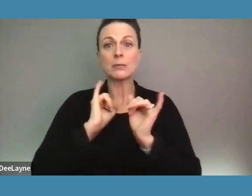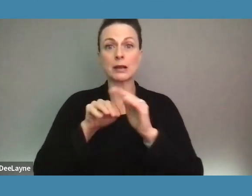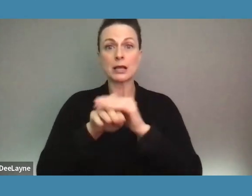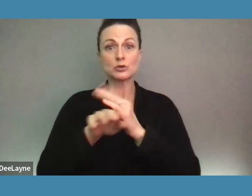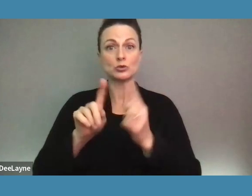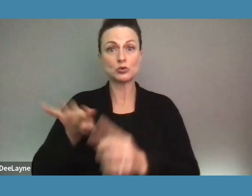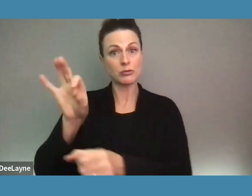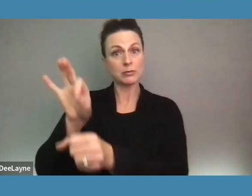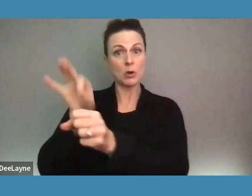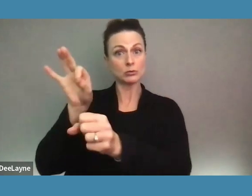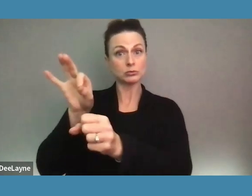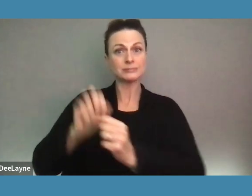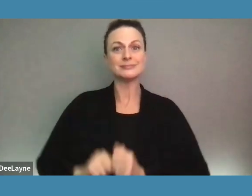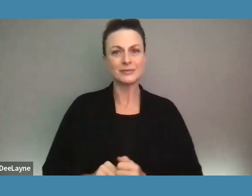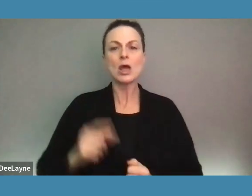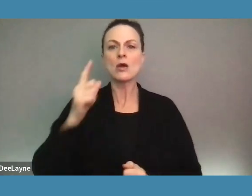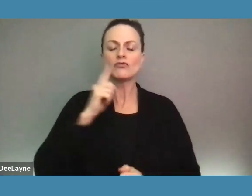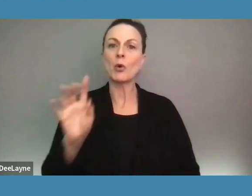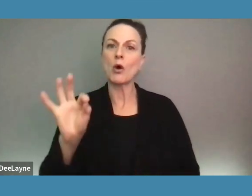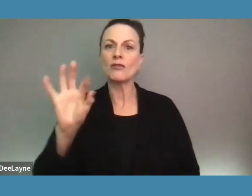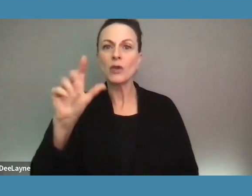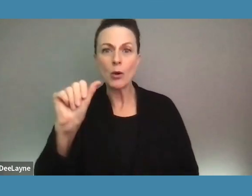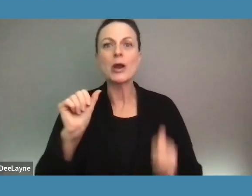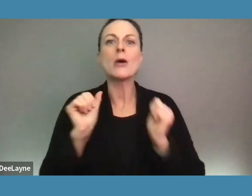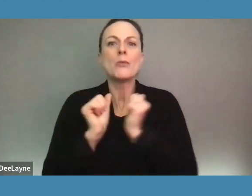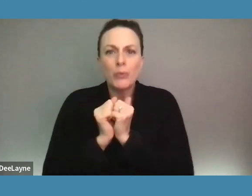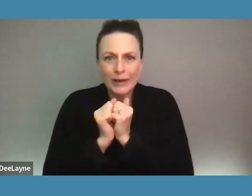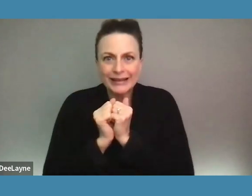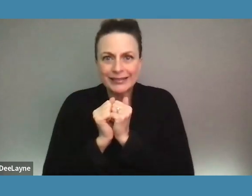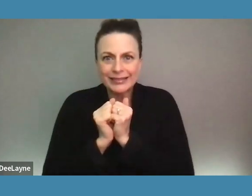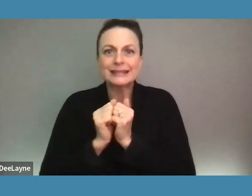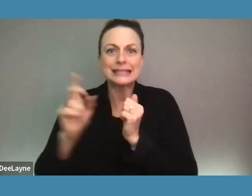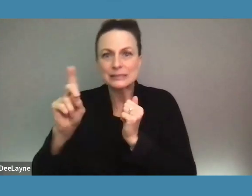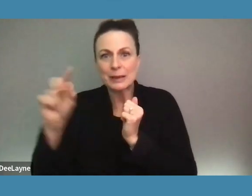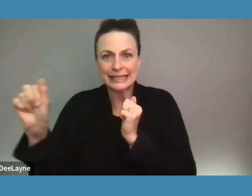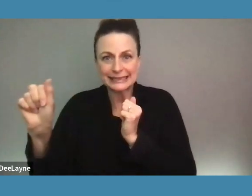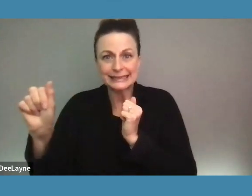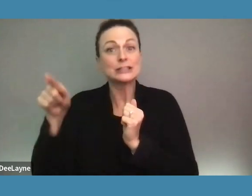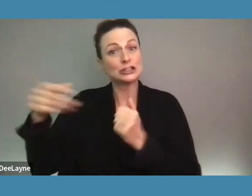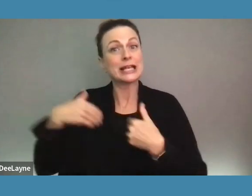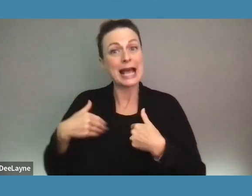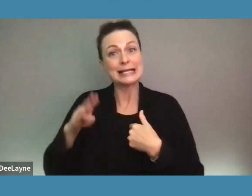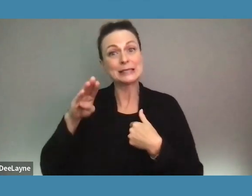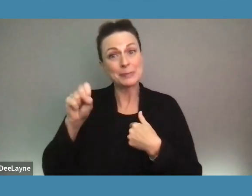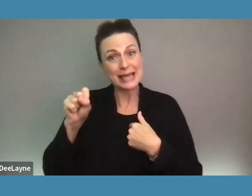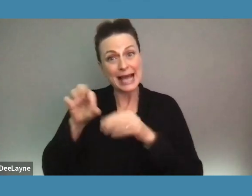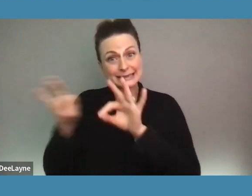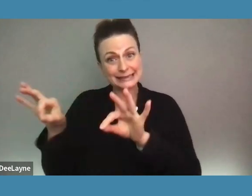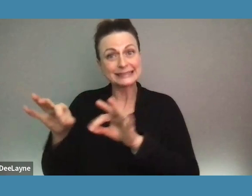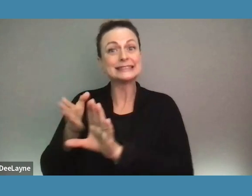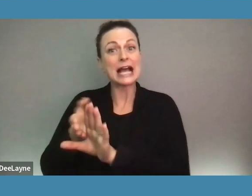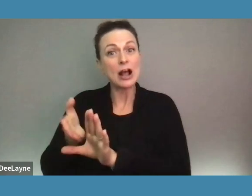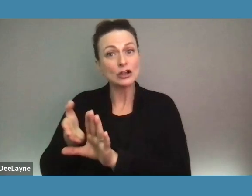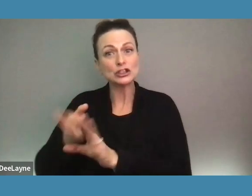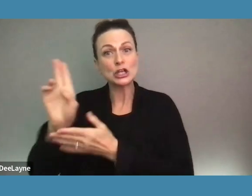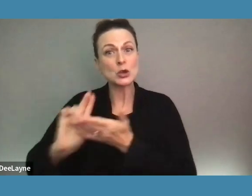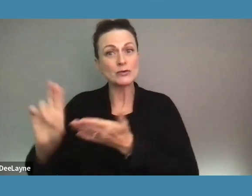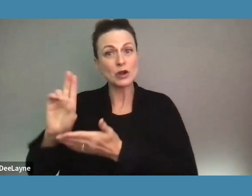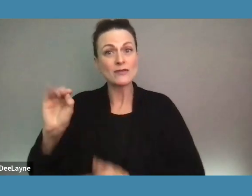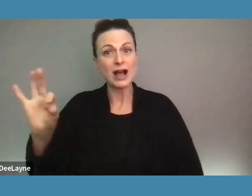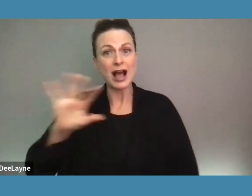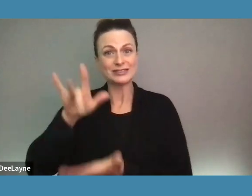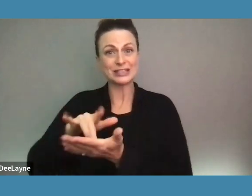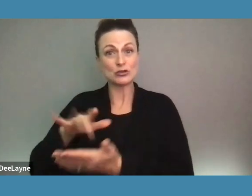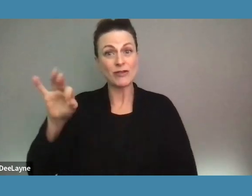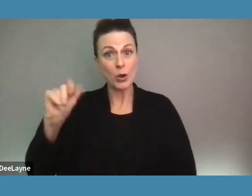ballot box for Floridians with disabilities. She holds a Bachelor's of Science in Psychology from the University of